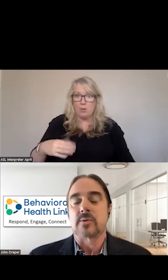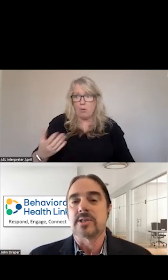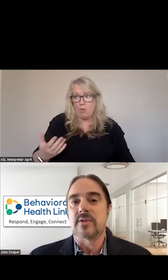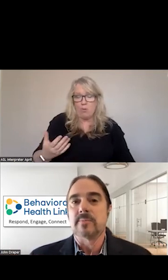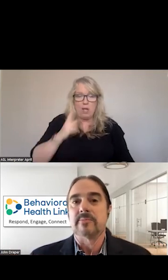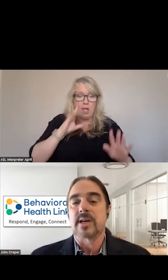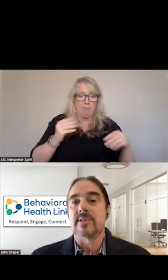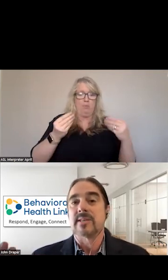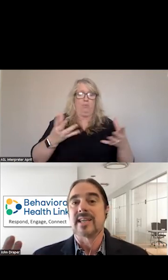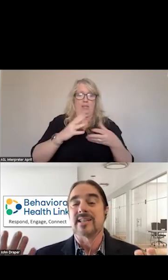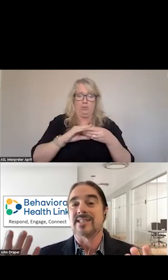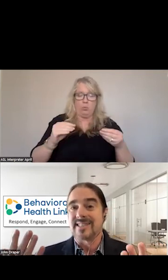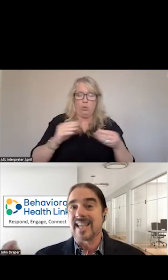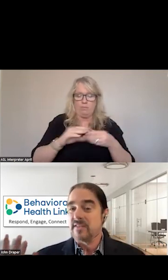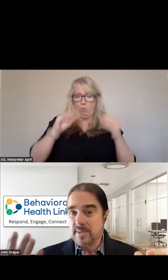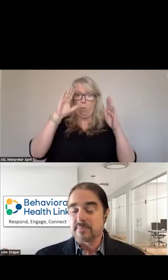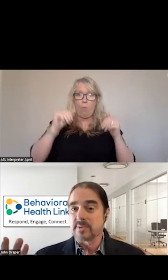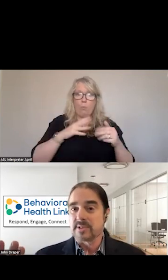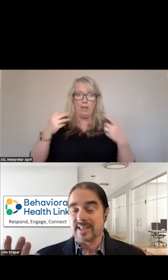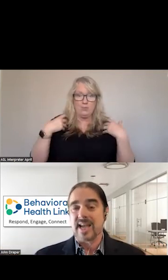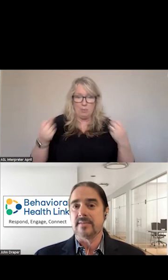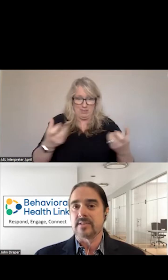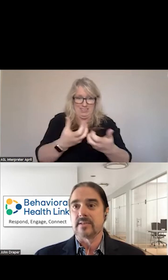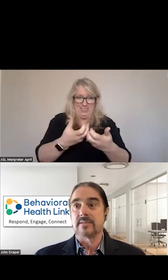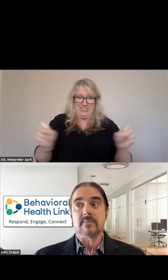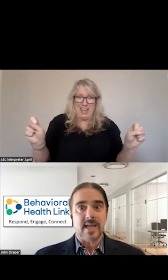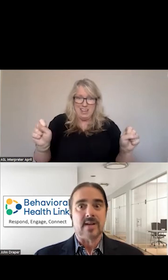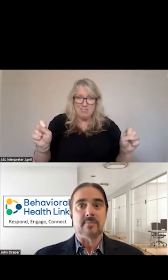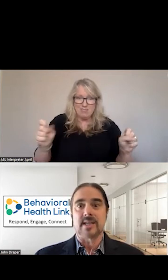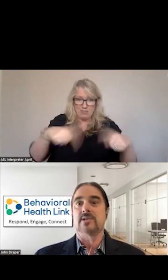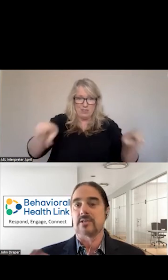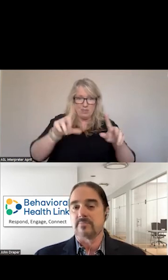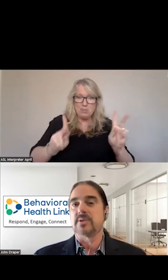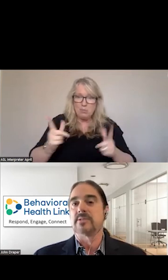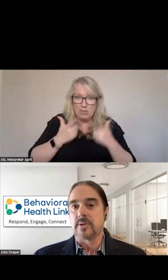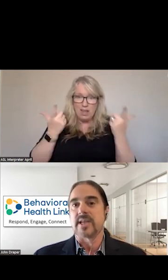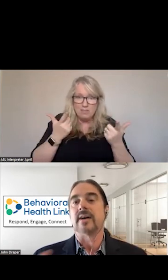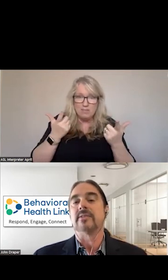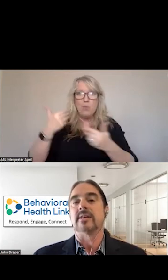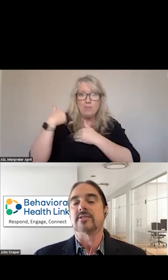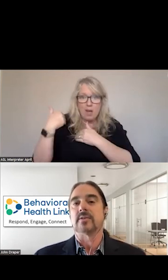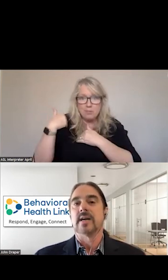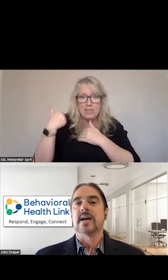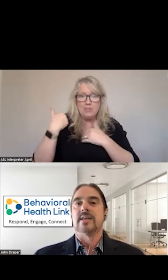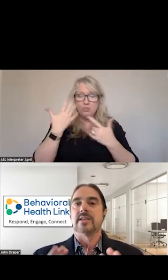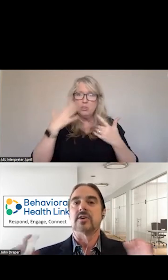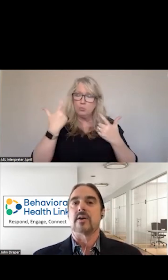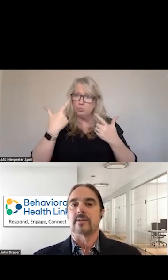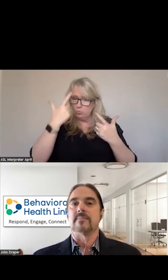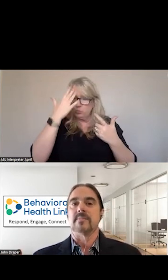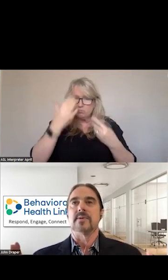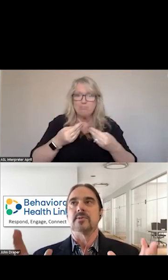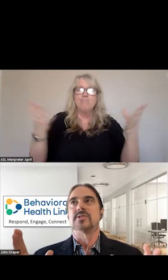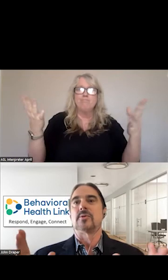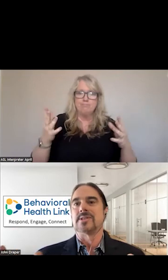providing stories of hope and recovery can save people's lives, then we have an obligation to put those out there. So these